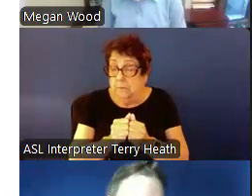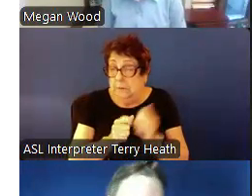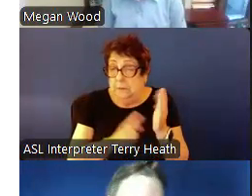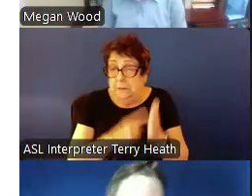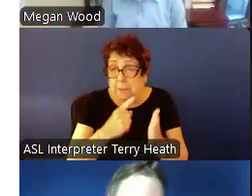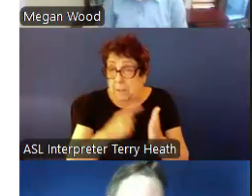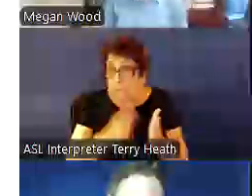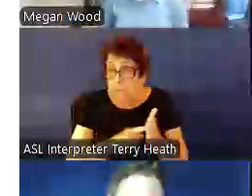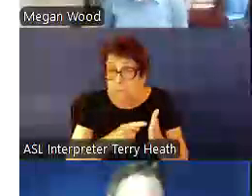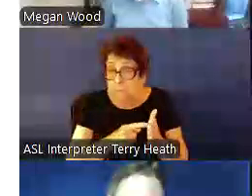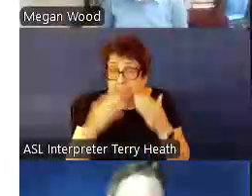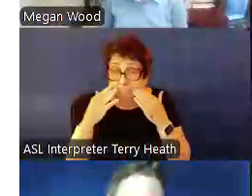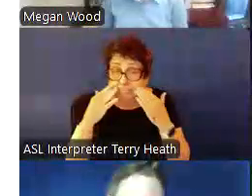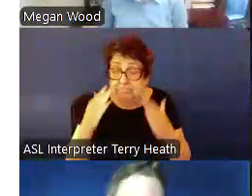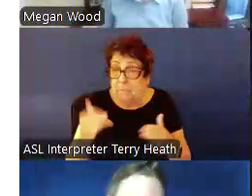communication